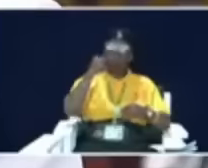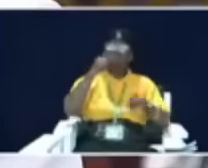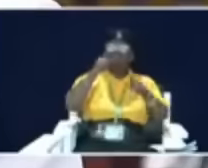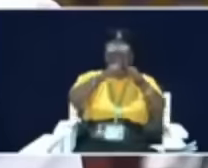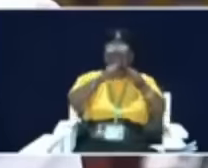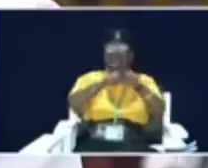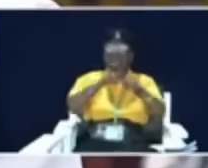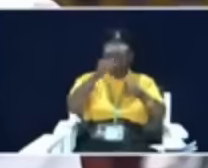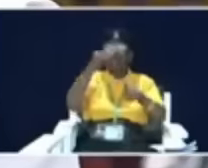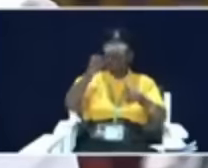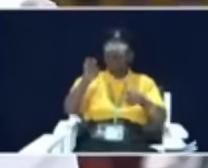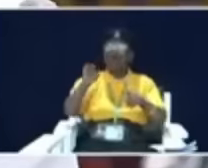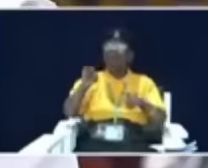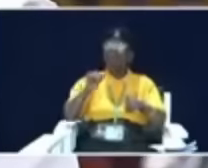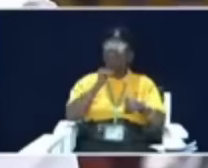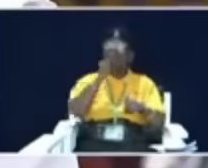of unbelief.